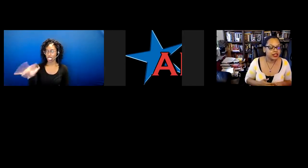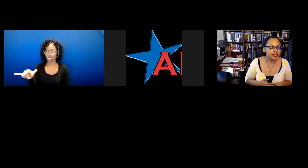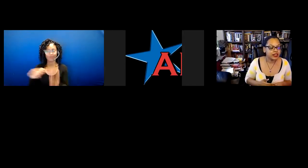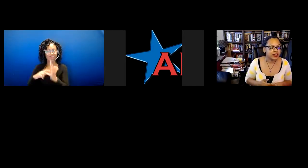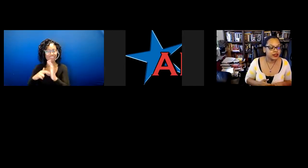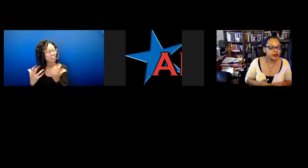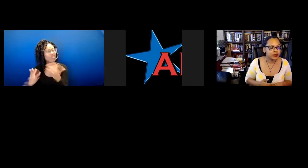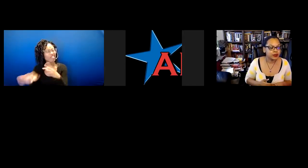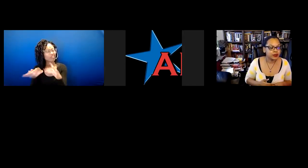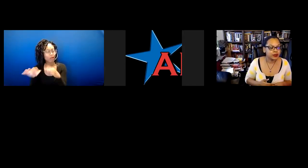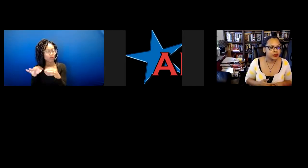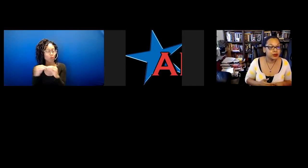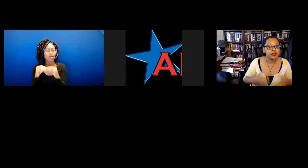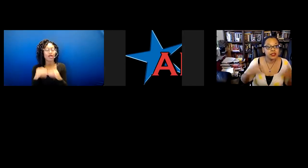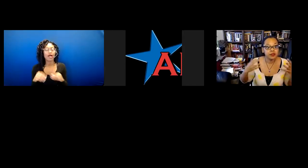We